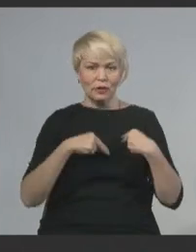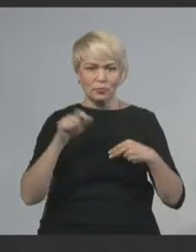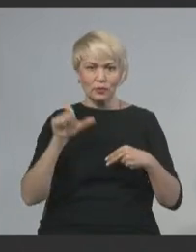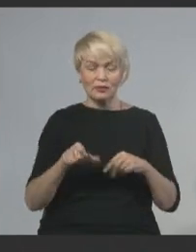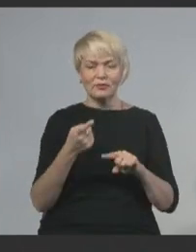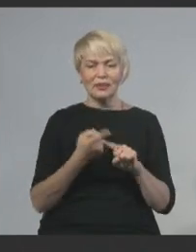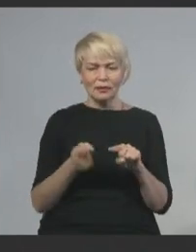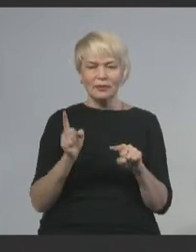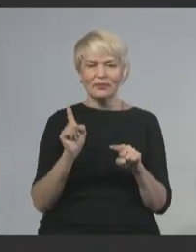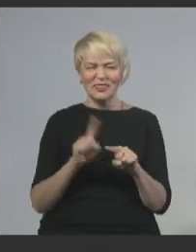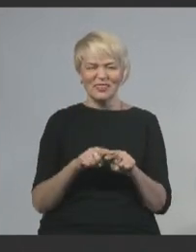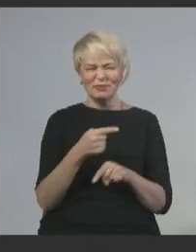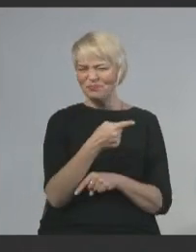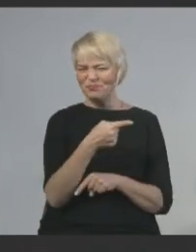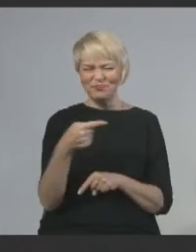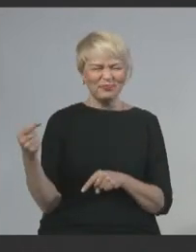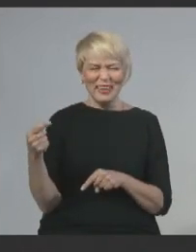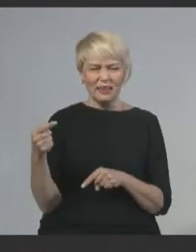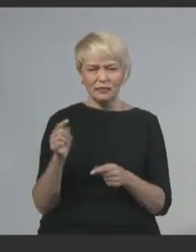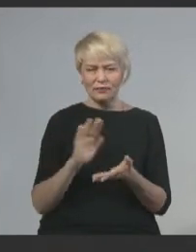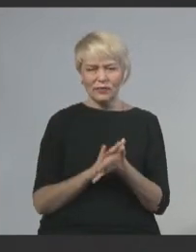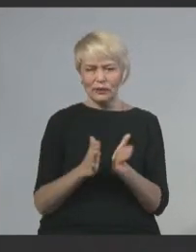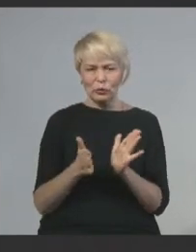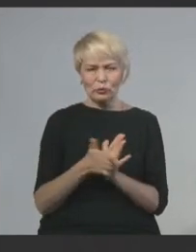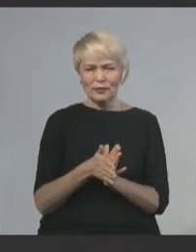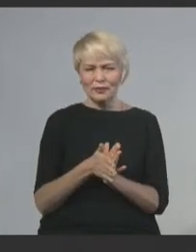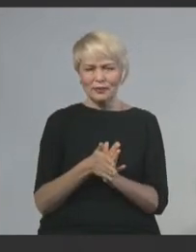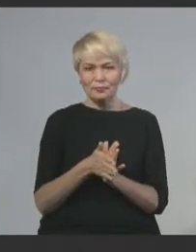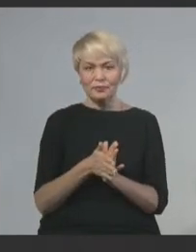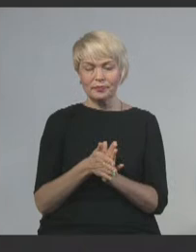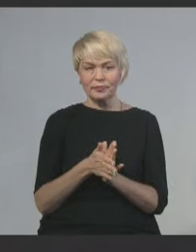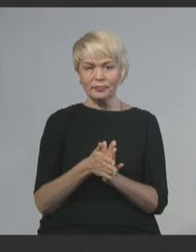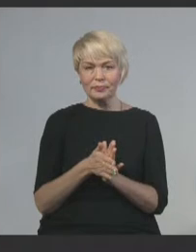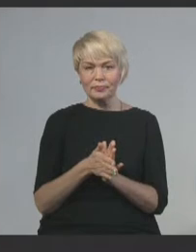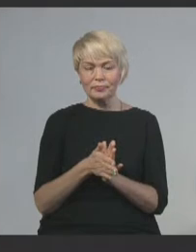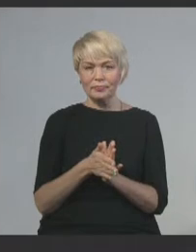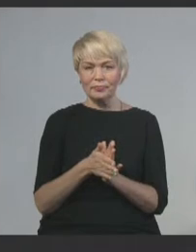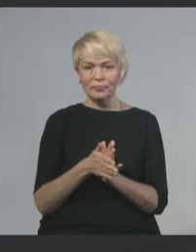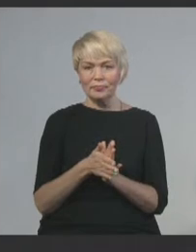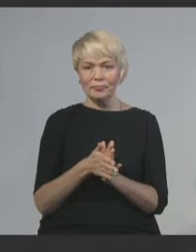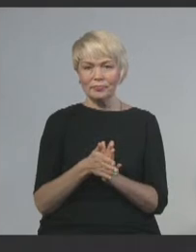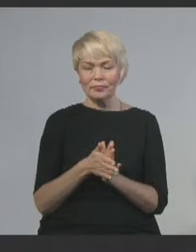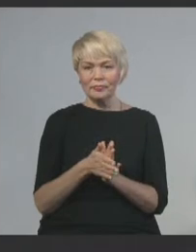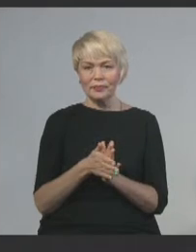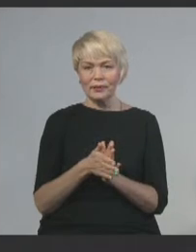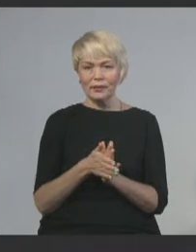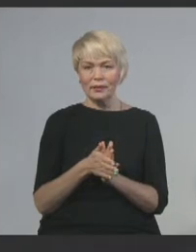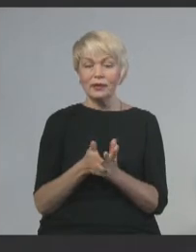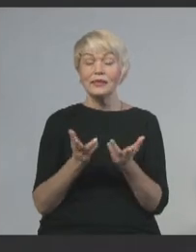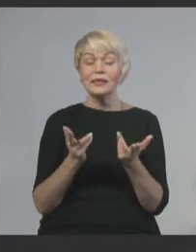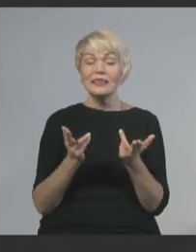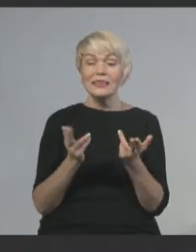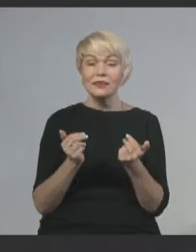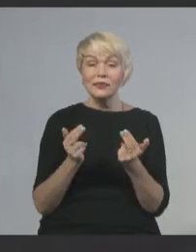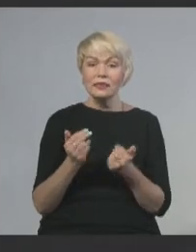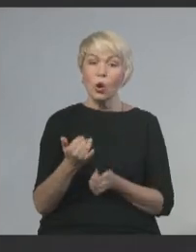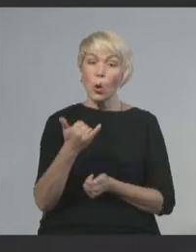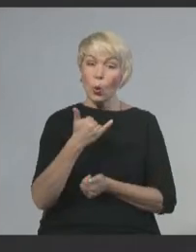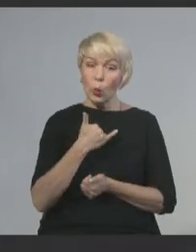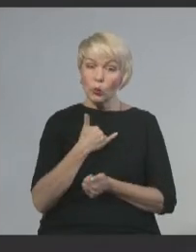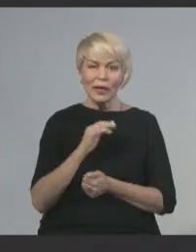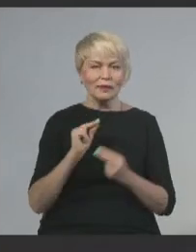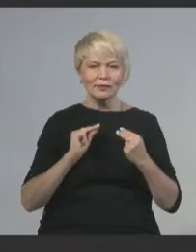fields within culture that affected much more because of course we didn't have theaters working cinema working all the